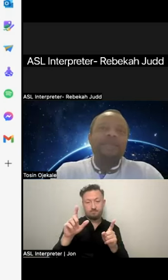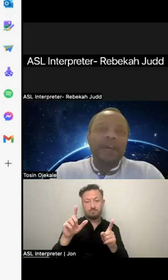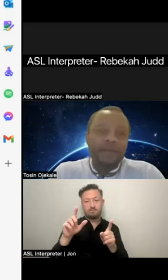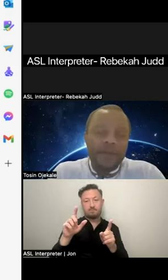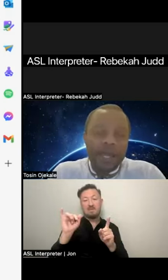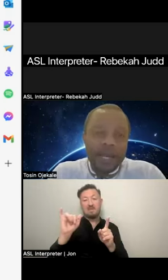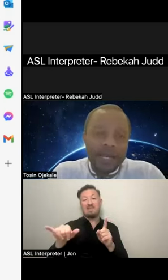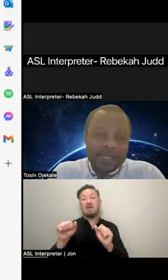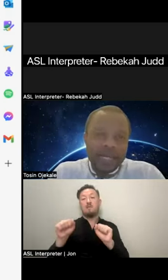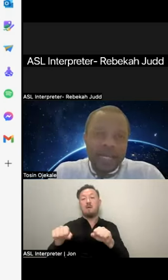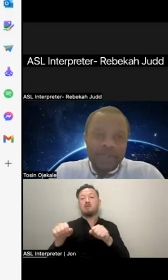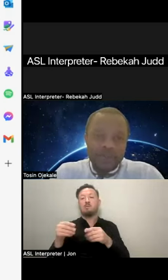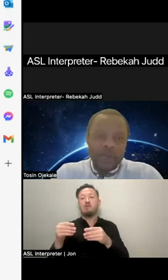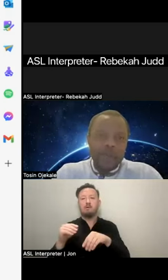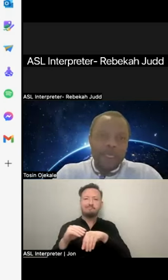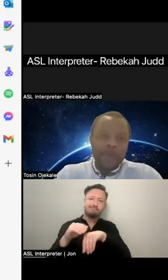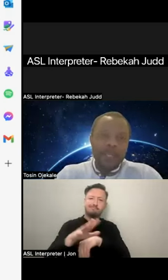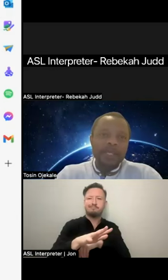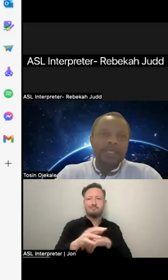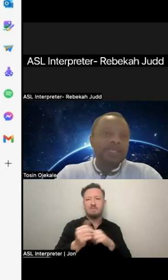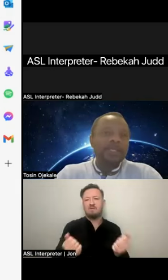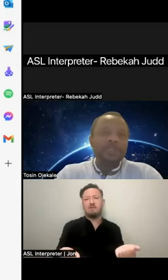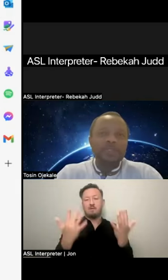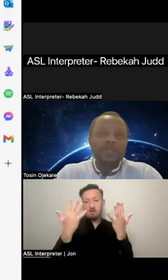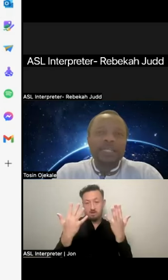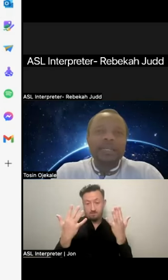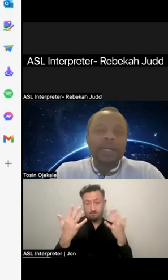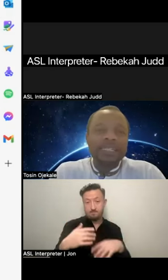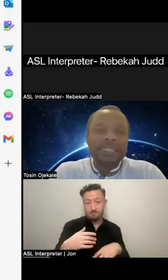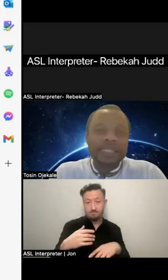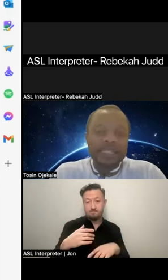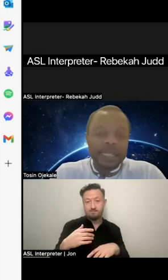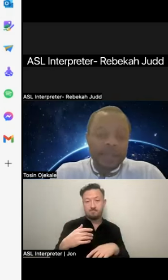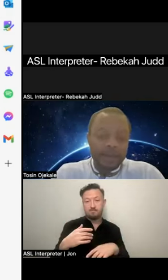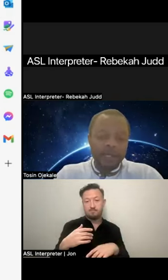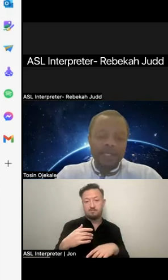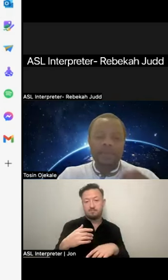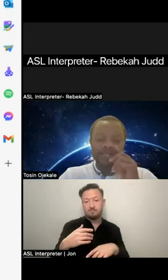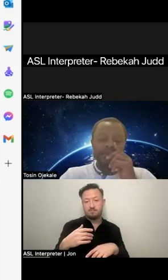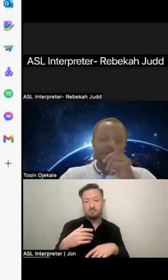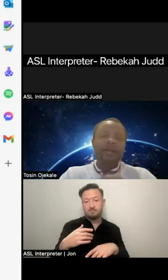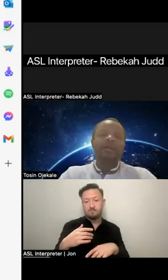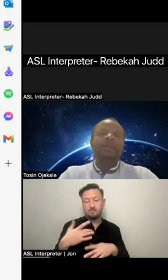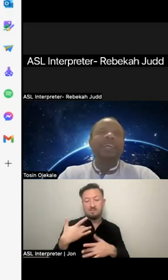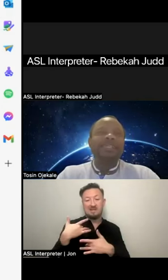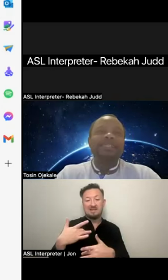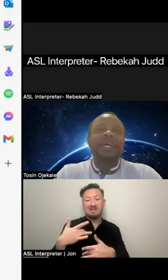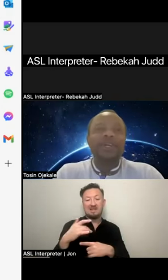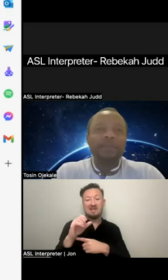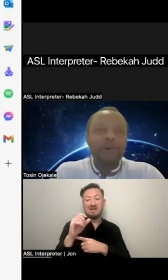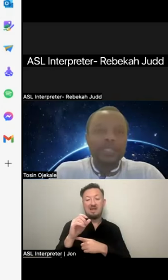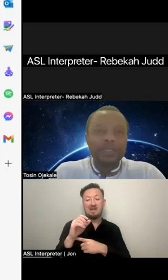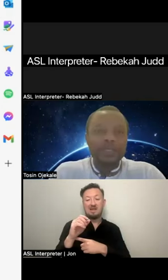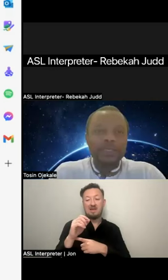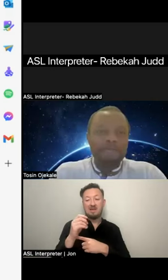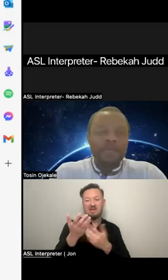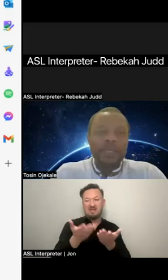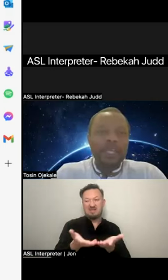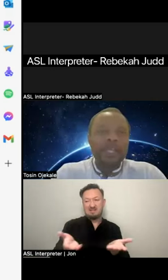causes fire hazard as well. Okay, it's usually the material that is actually